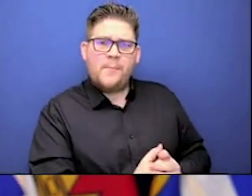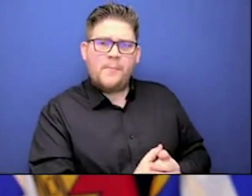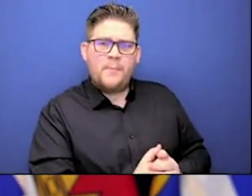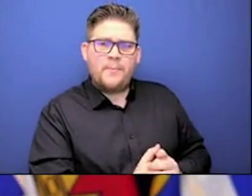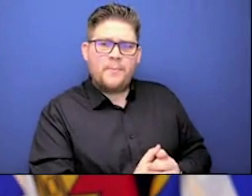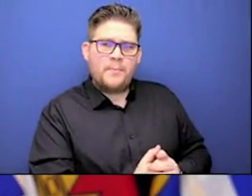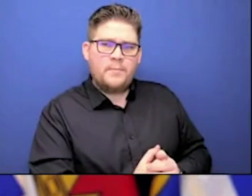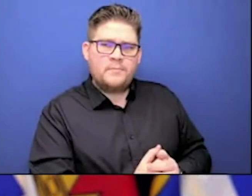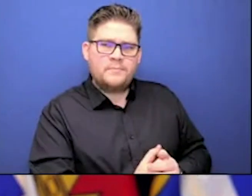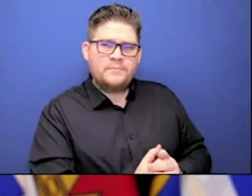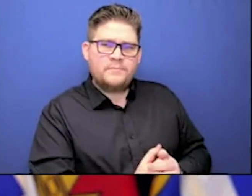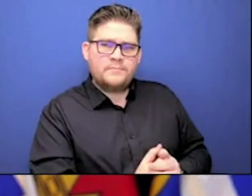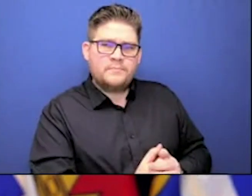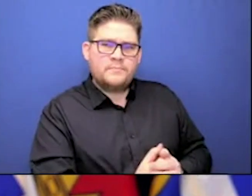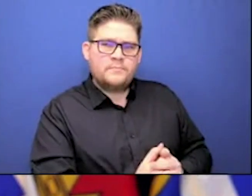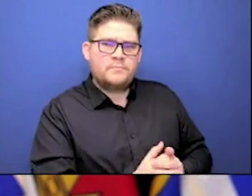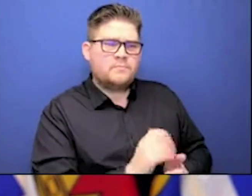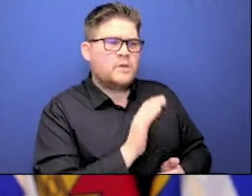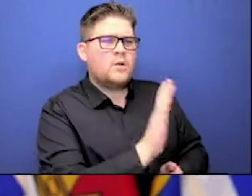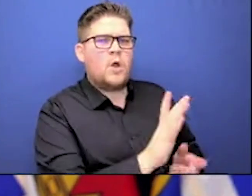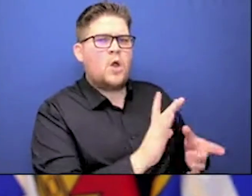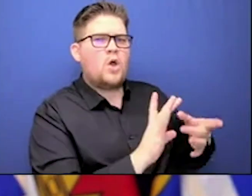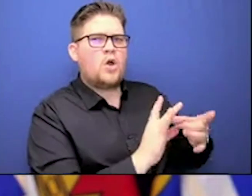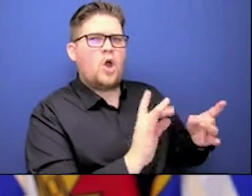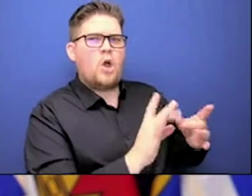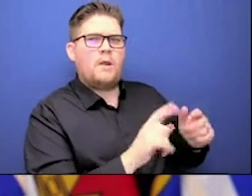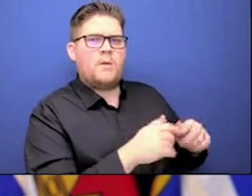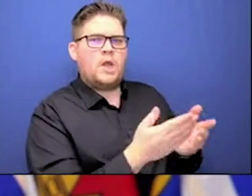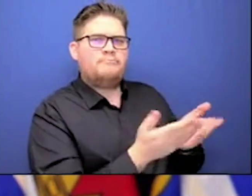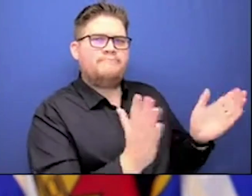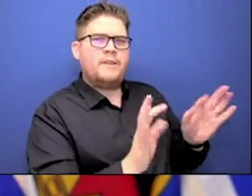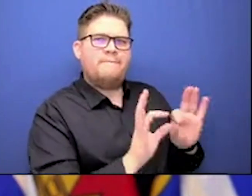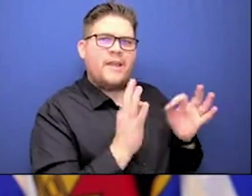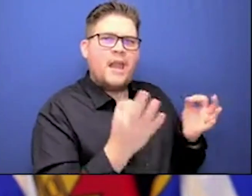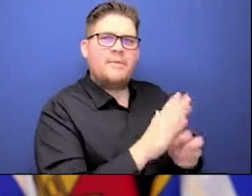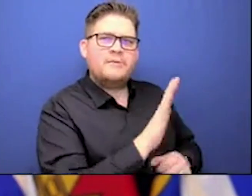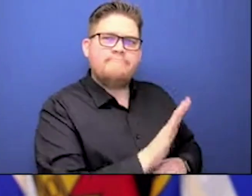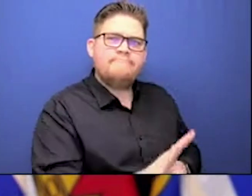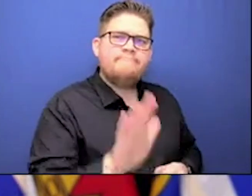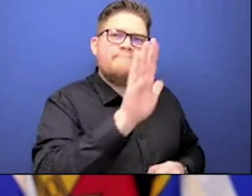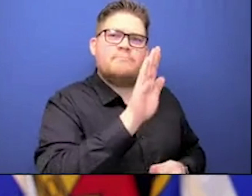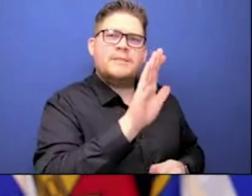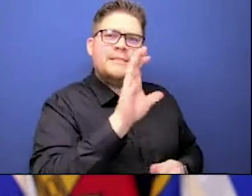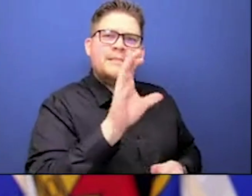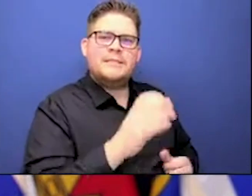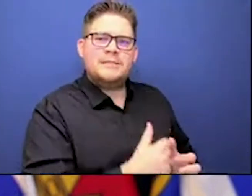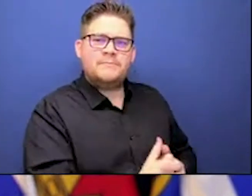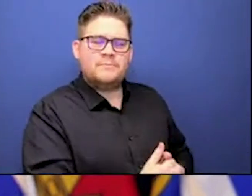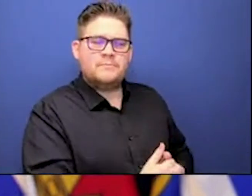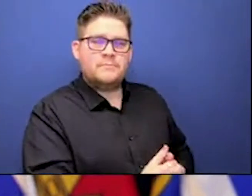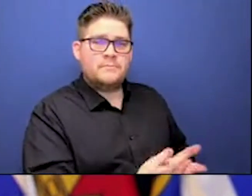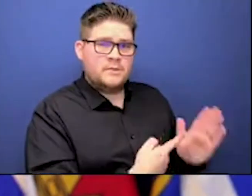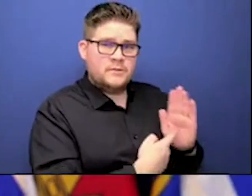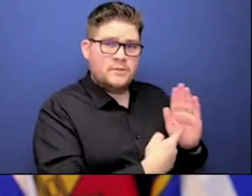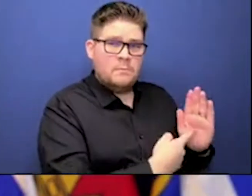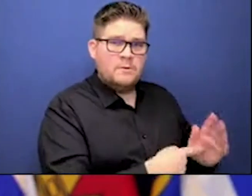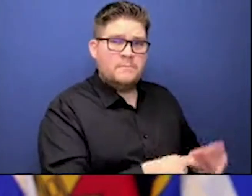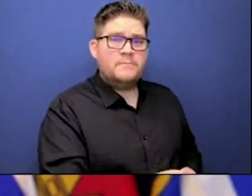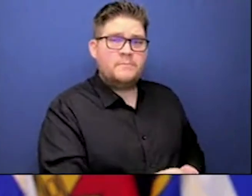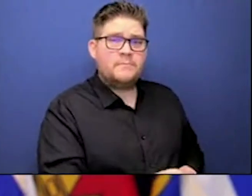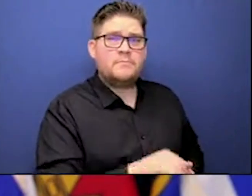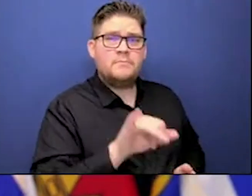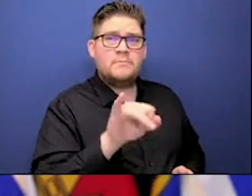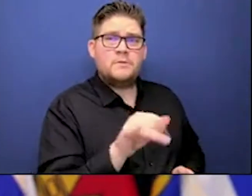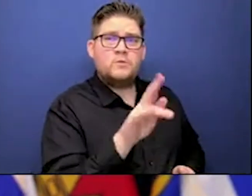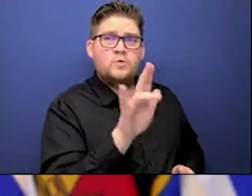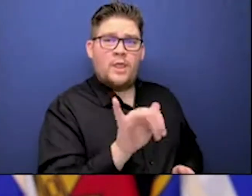leave families, children, teens, say after July this summer, when the adults have been vaccinated